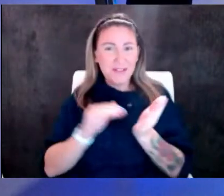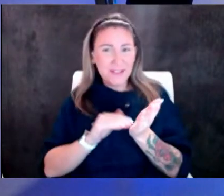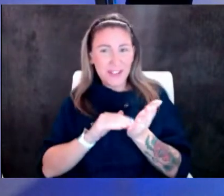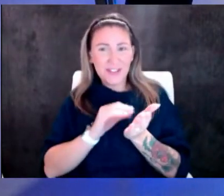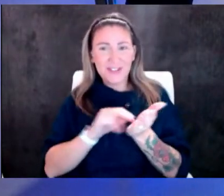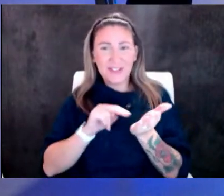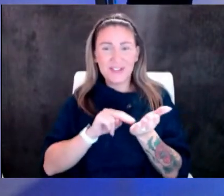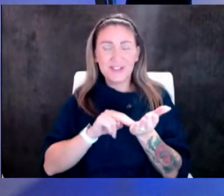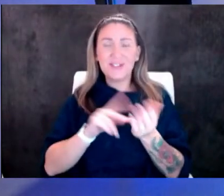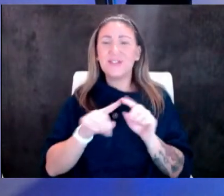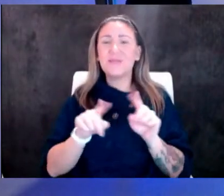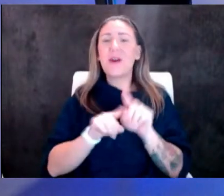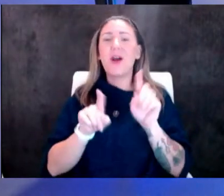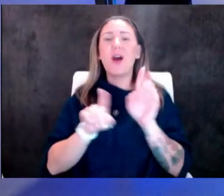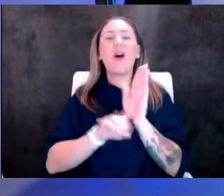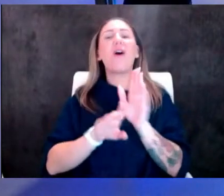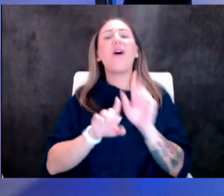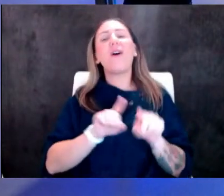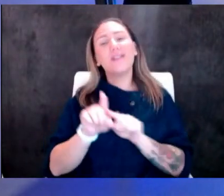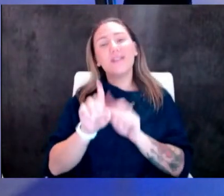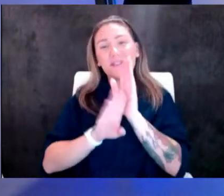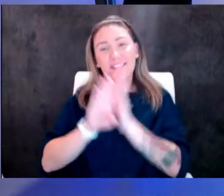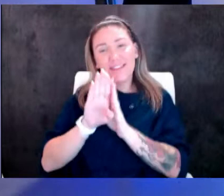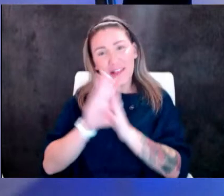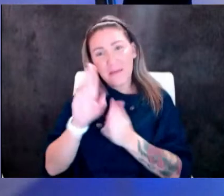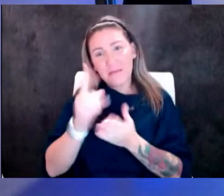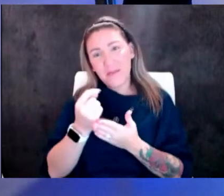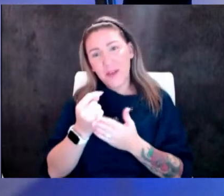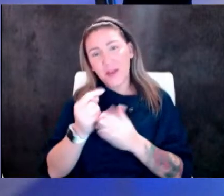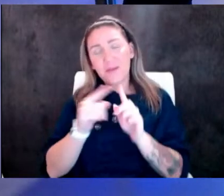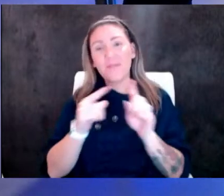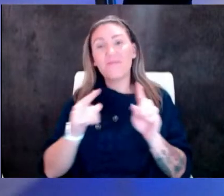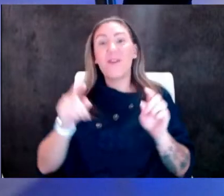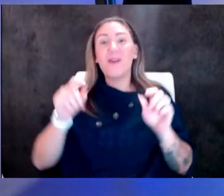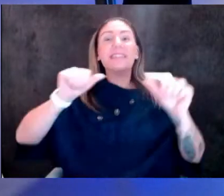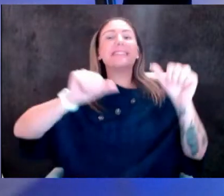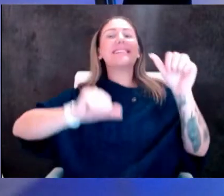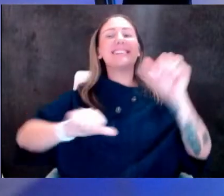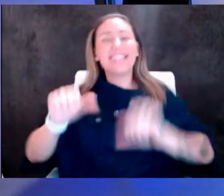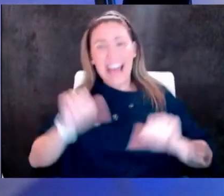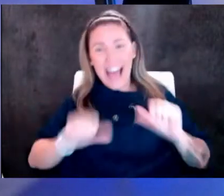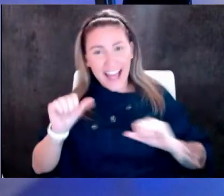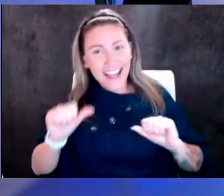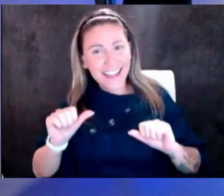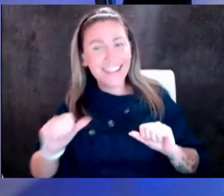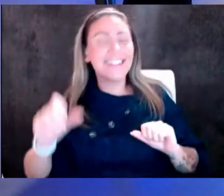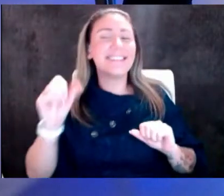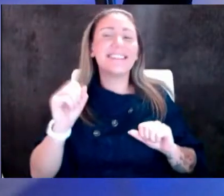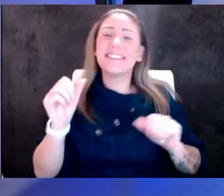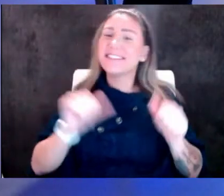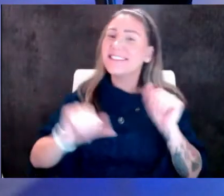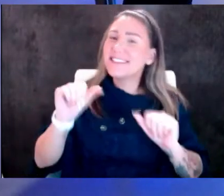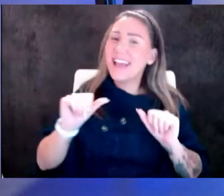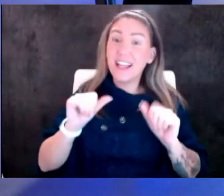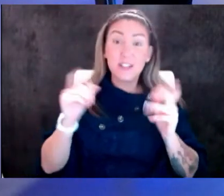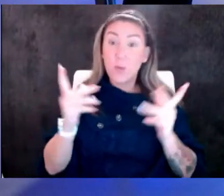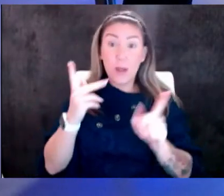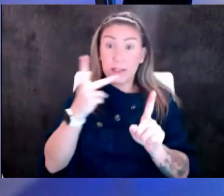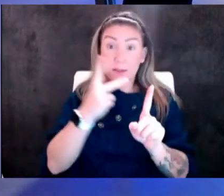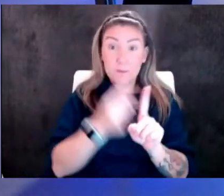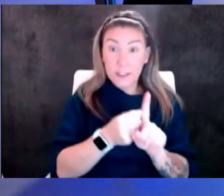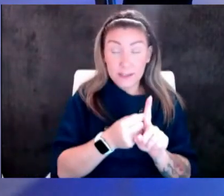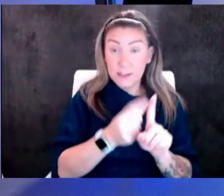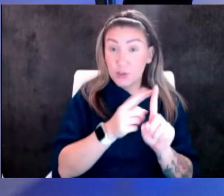the development of new therapies, which research. is from science. Science and research, yes. And what are vaccinations coming from?